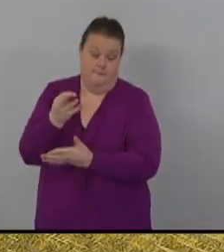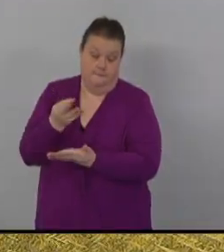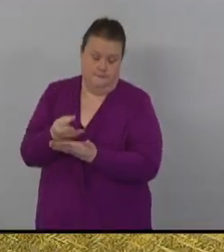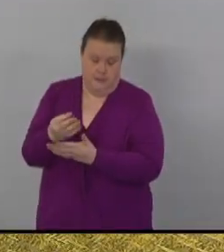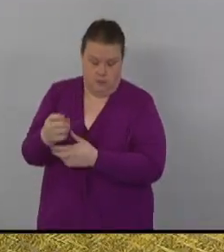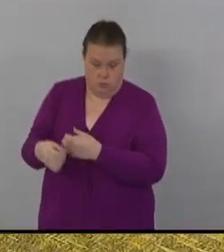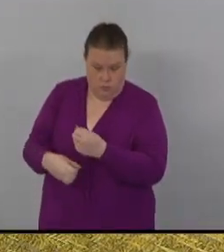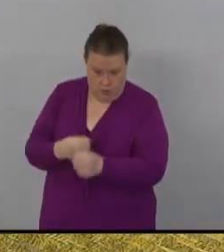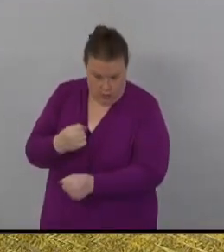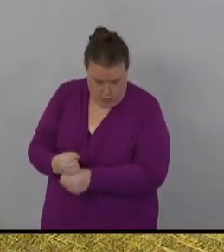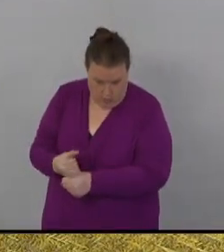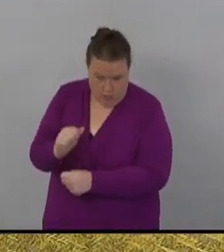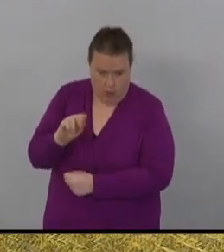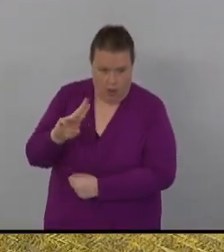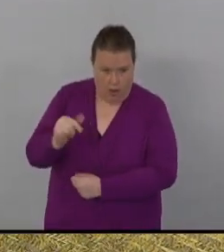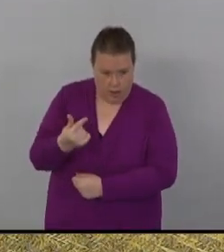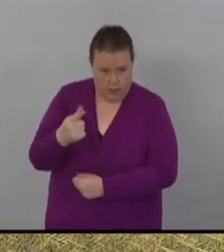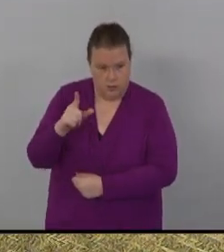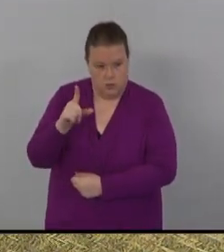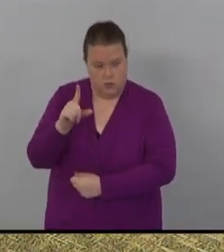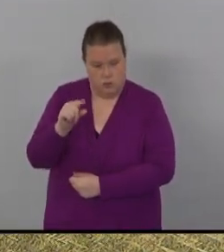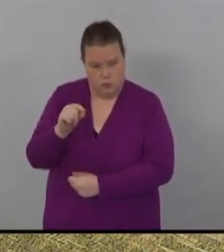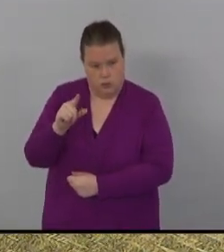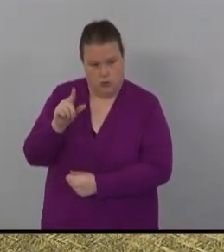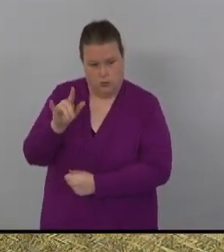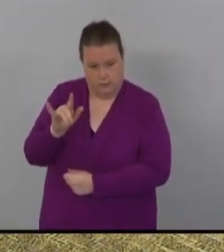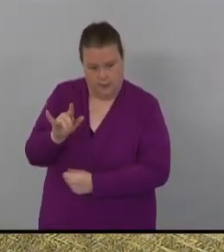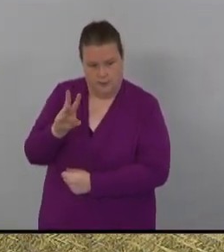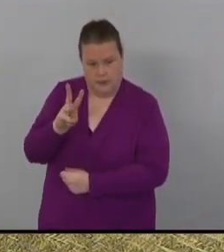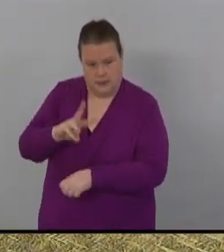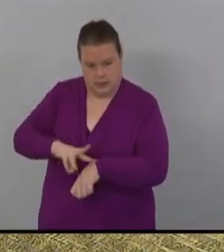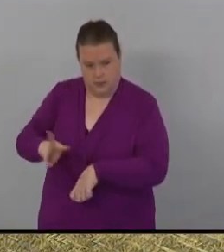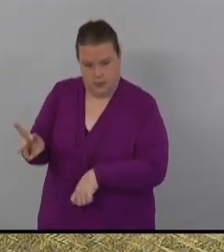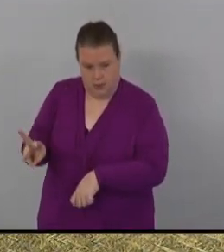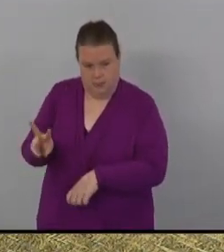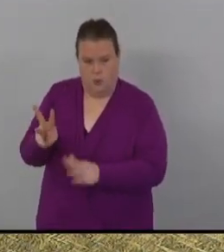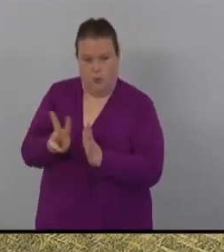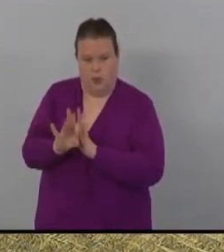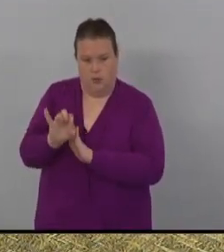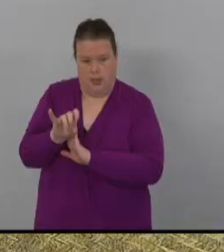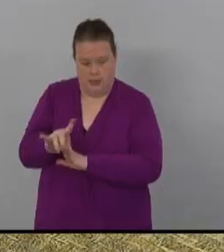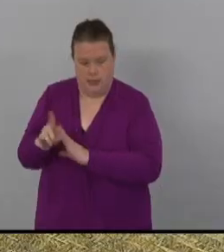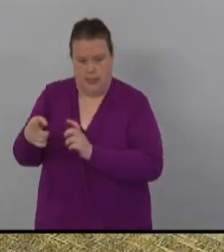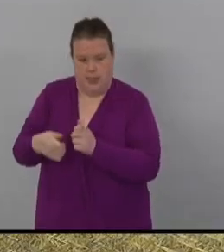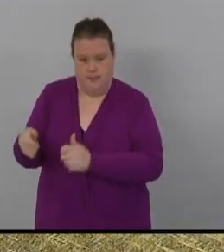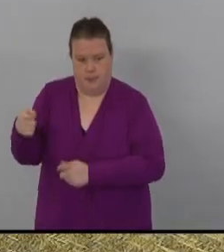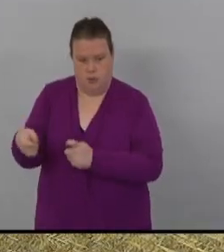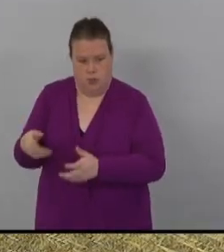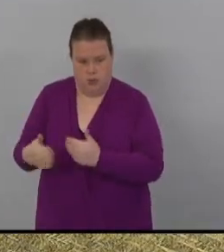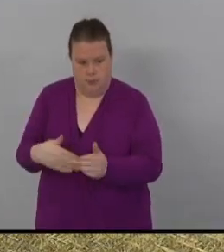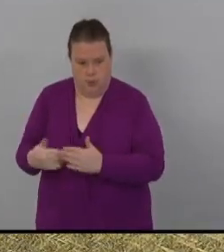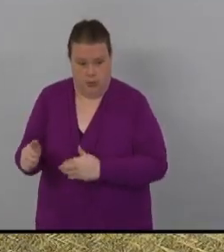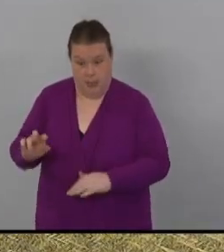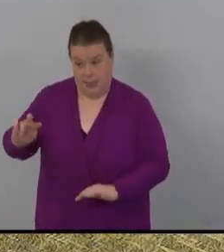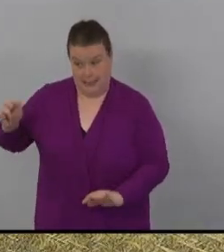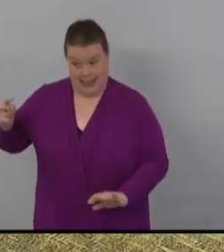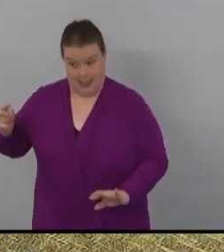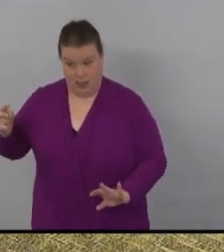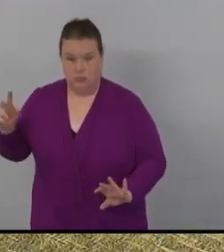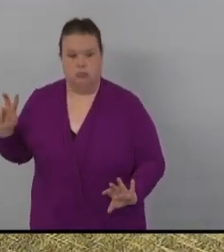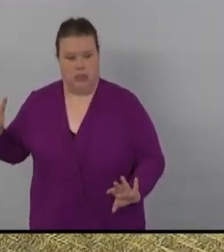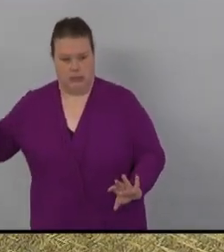August 28, 2025 at 6 p.m. at the Waco ISD Administration Building. Thank you, Mr. Davis. Do I have a second?